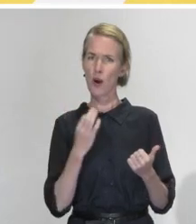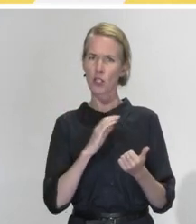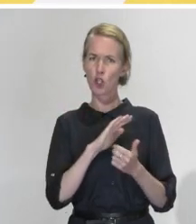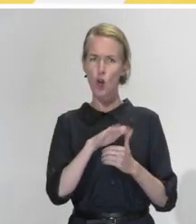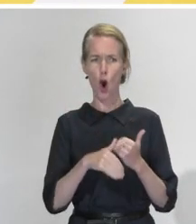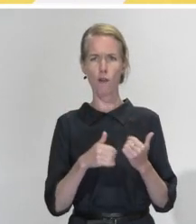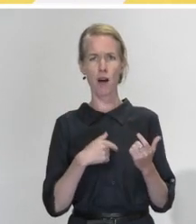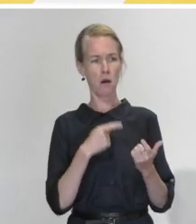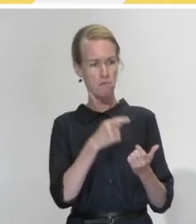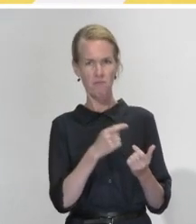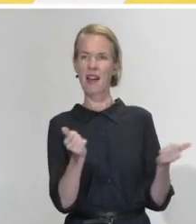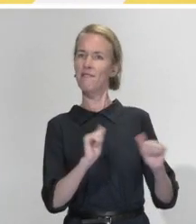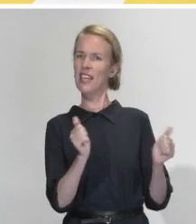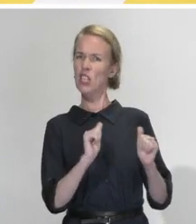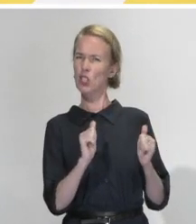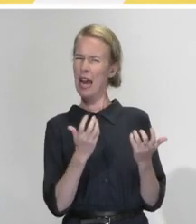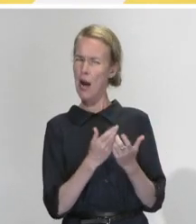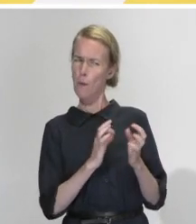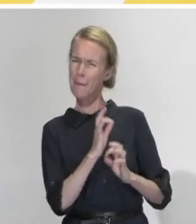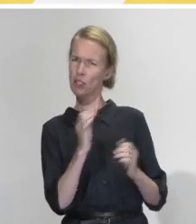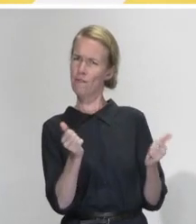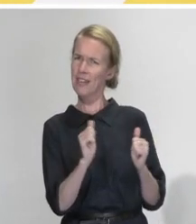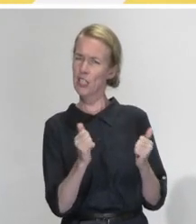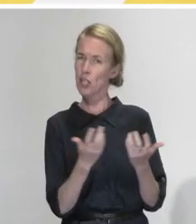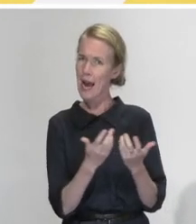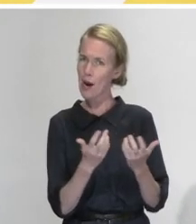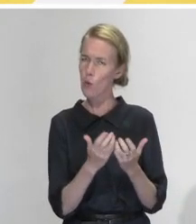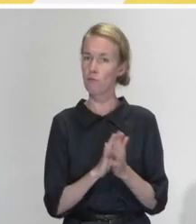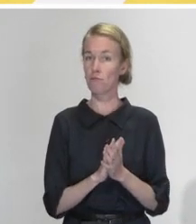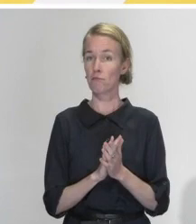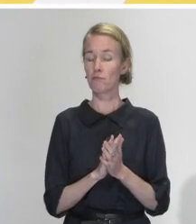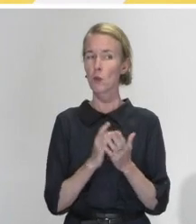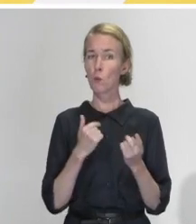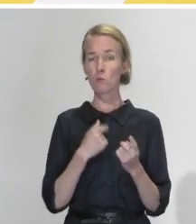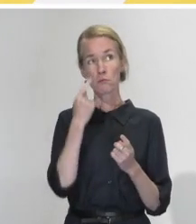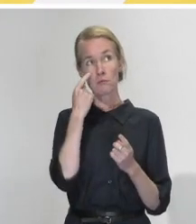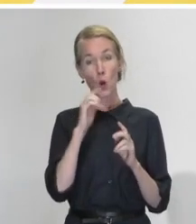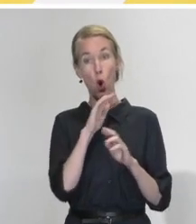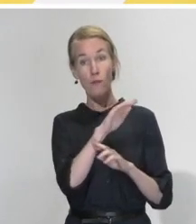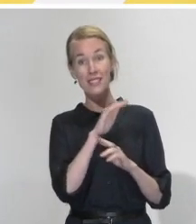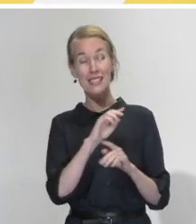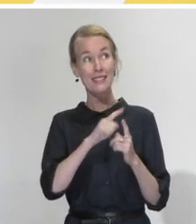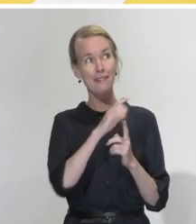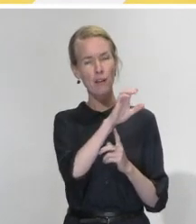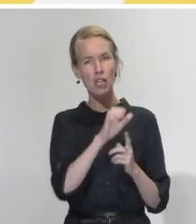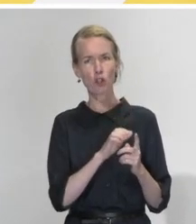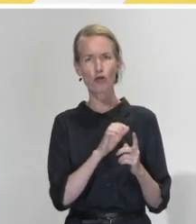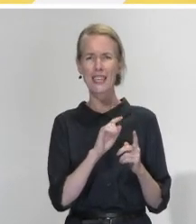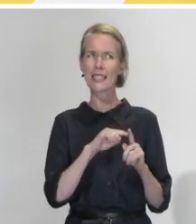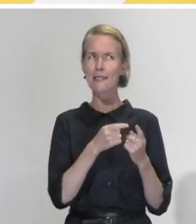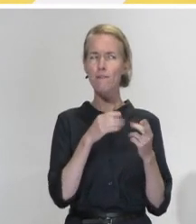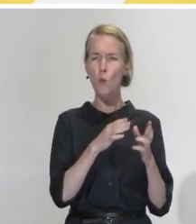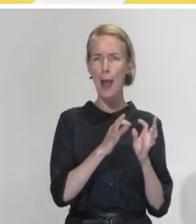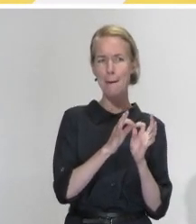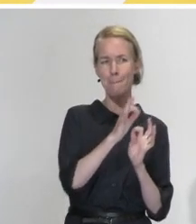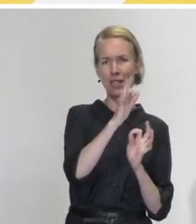this since yesterday's conference, and actually countries are taking slightly different approaches to this, not unexpectedly, given this